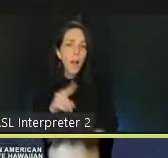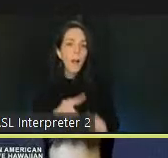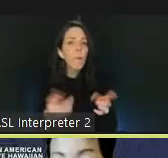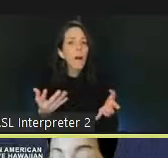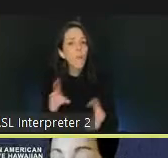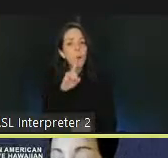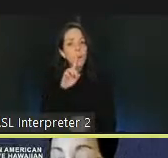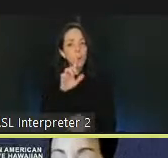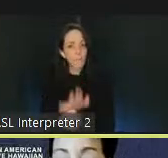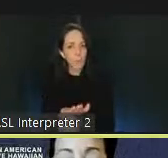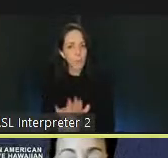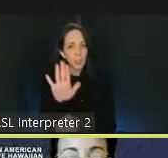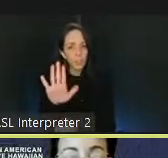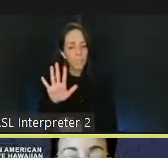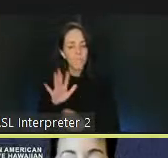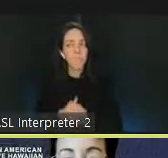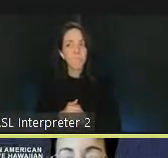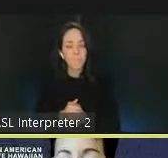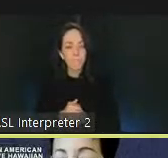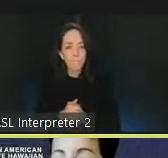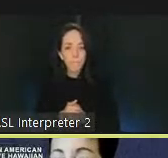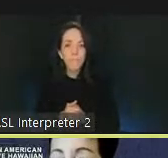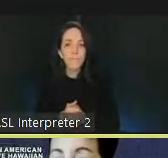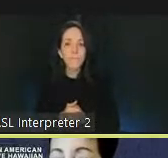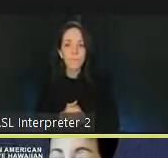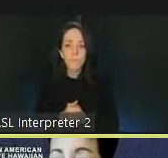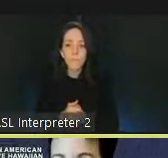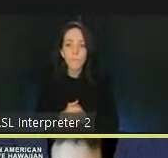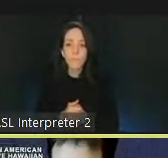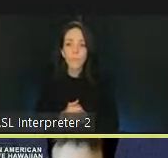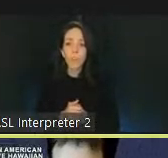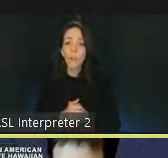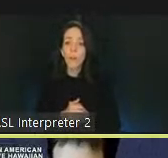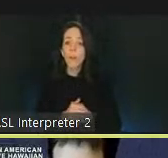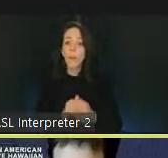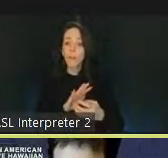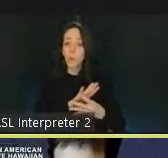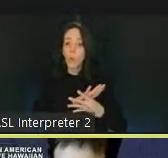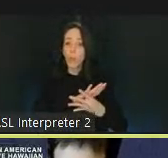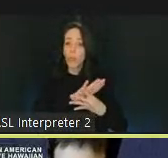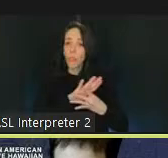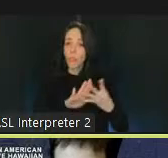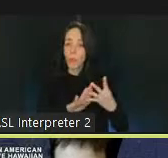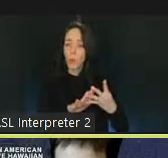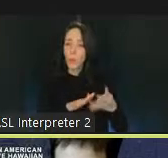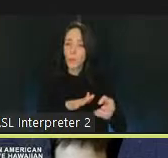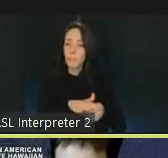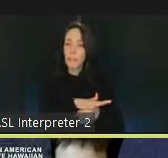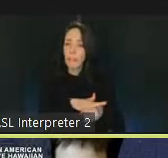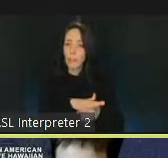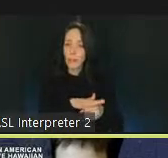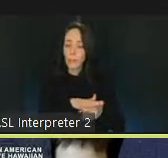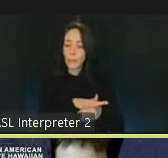confirmation whether or not those particular areas apply